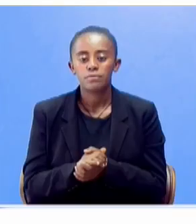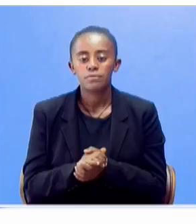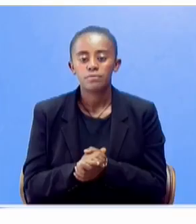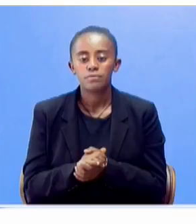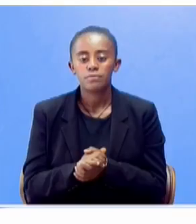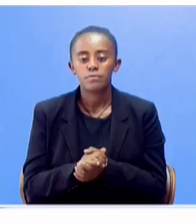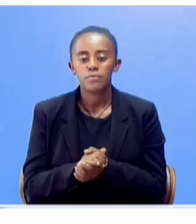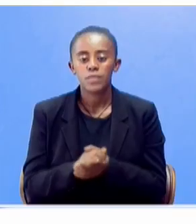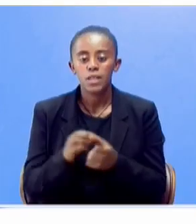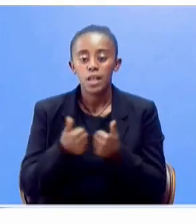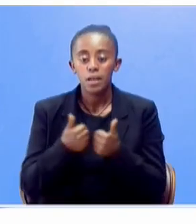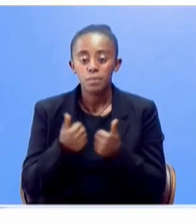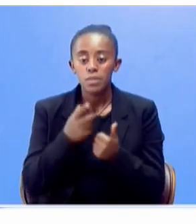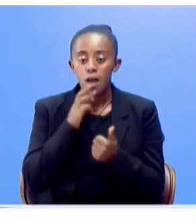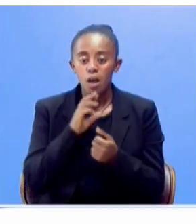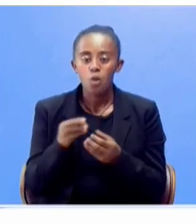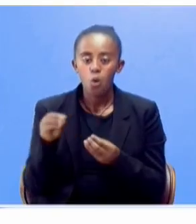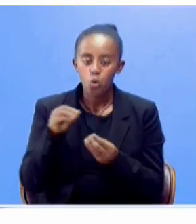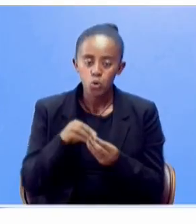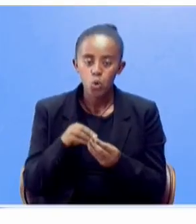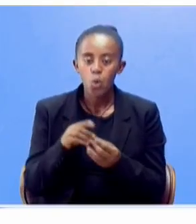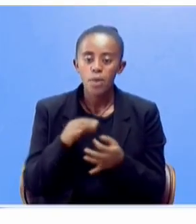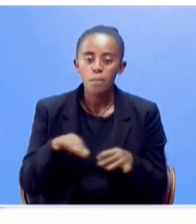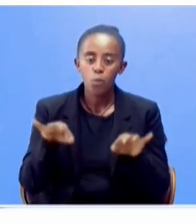are also important.